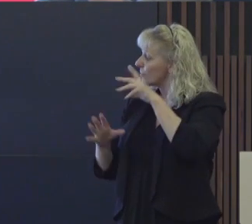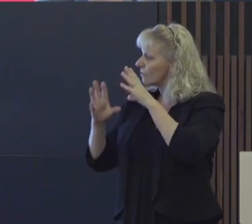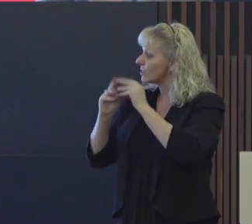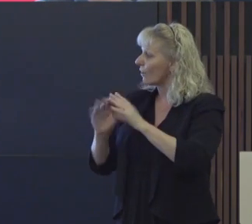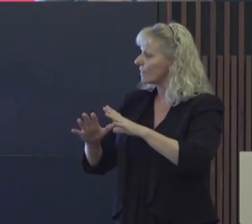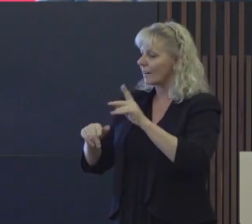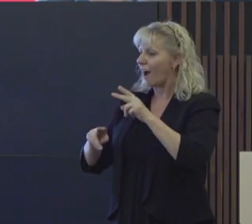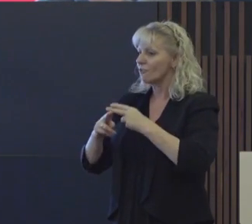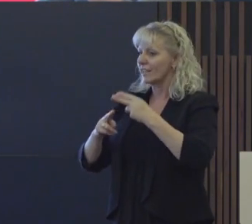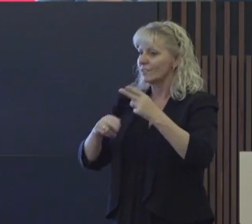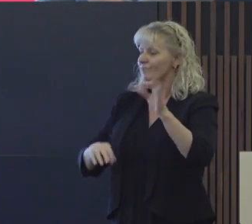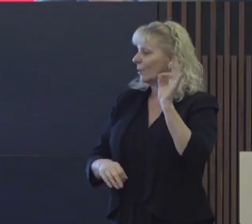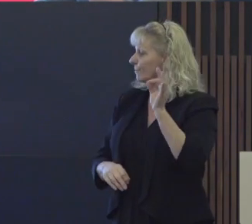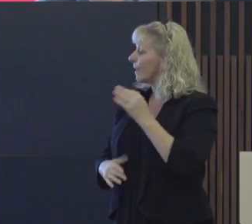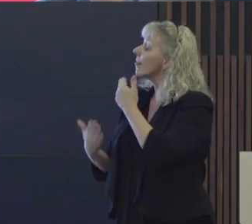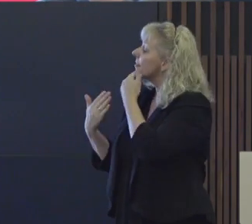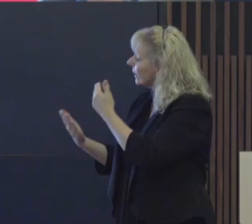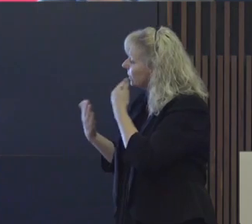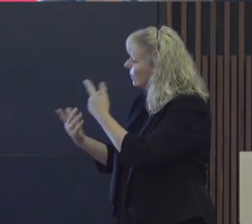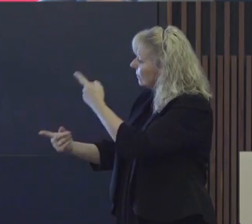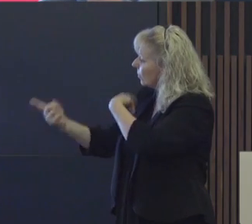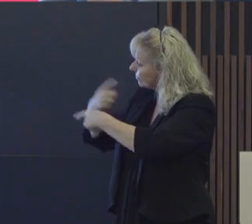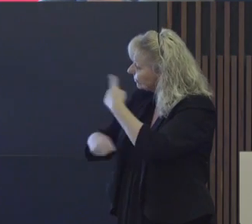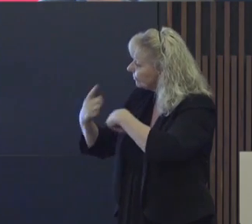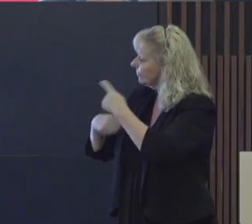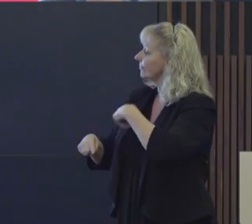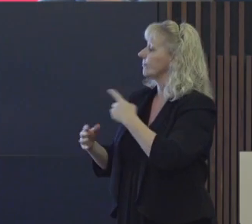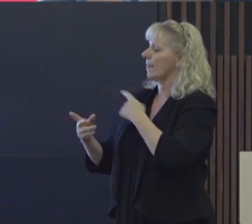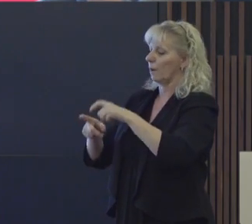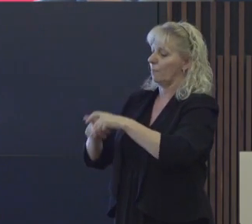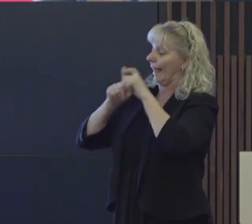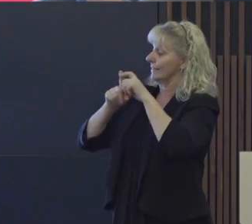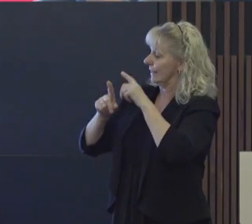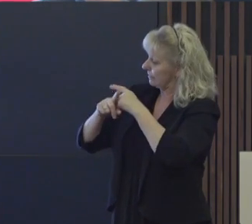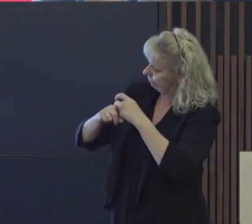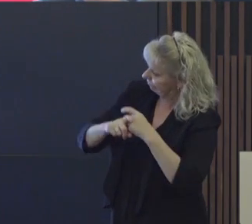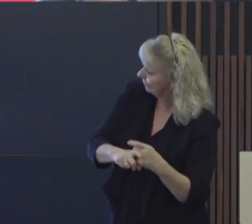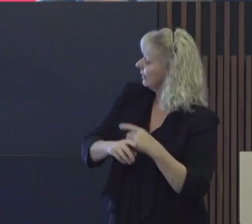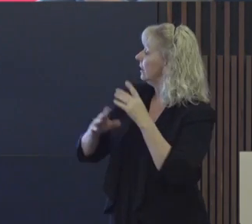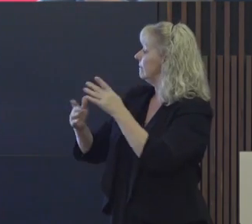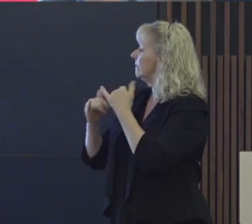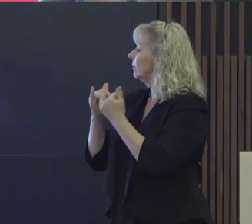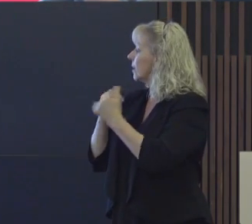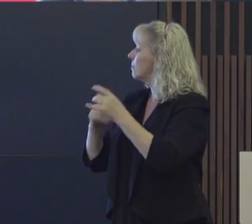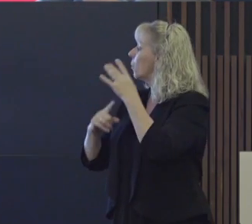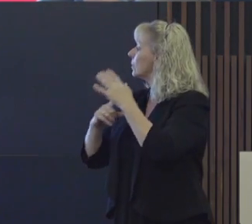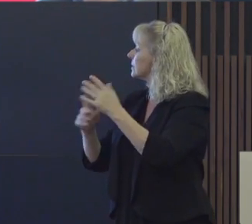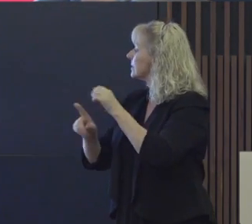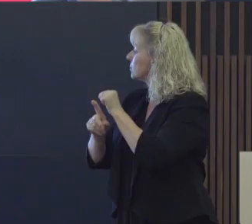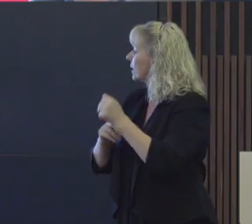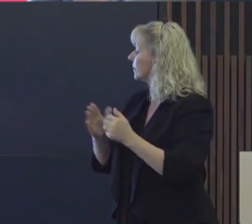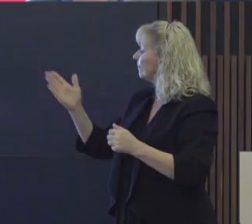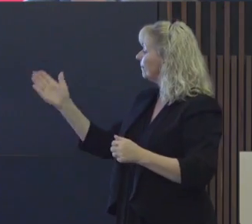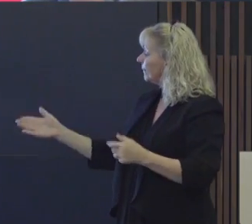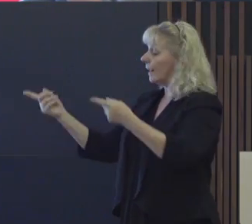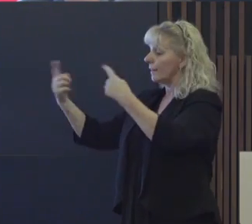hurry. No, but I don't think so. Thank you for giving us some insight into the complexities of that actually very important case. Steve, I'd like to